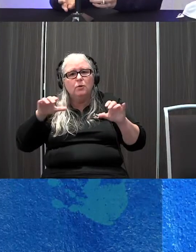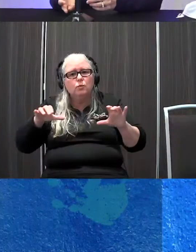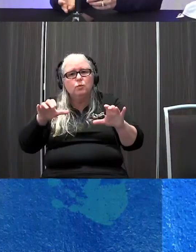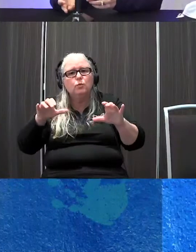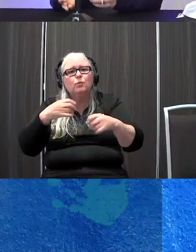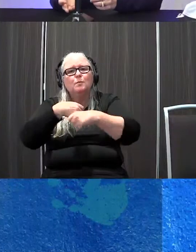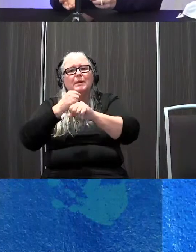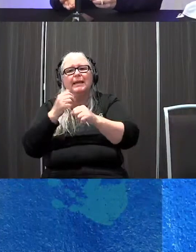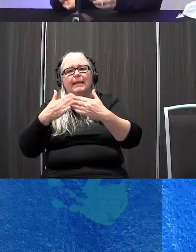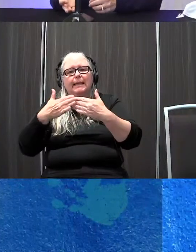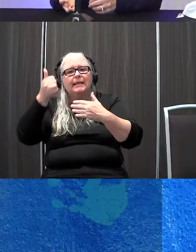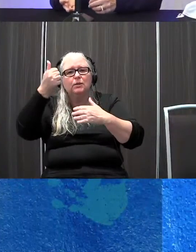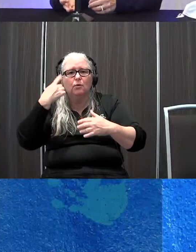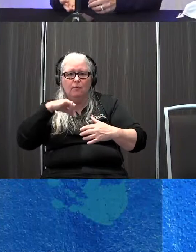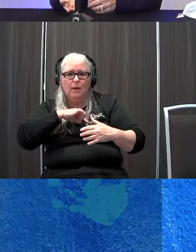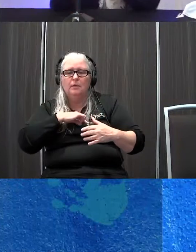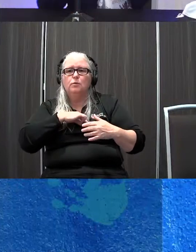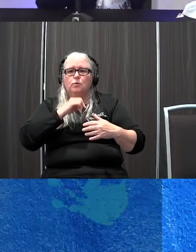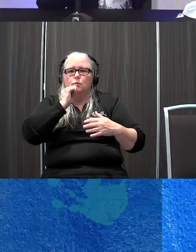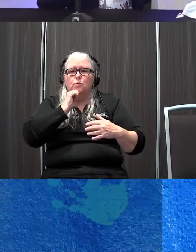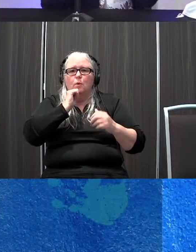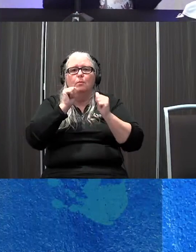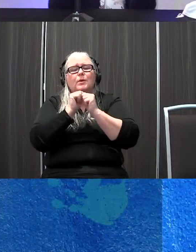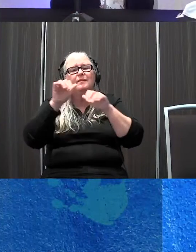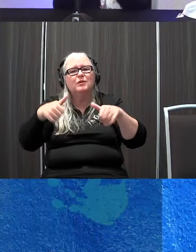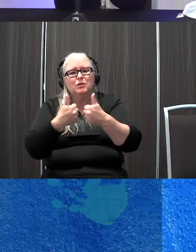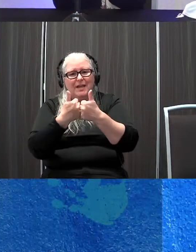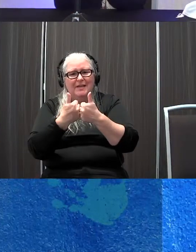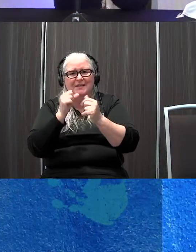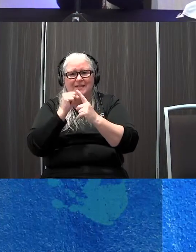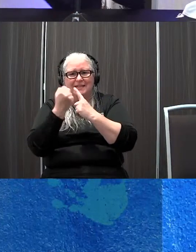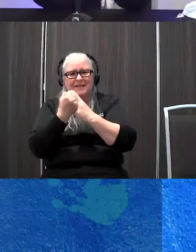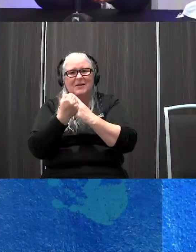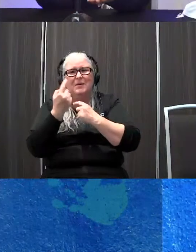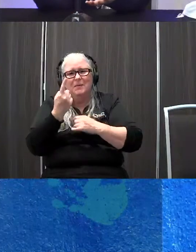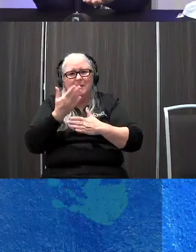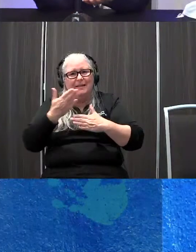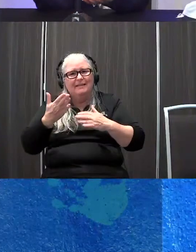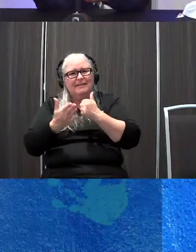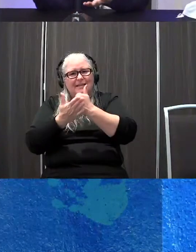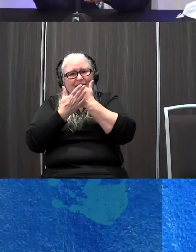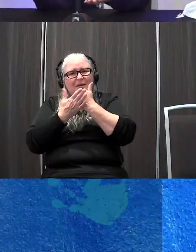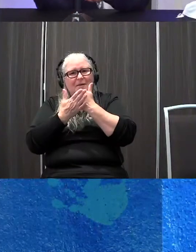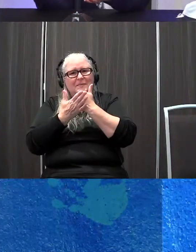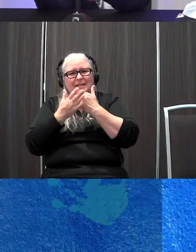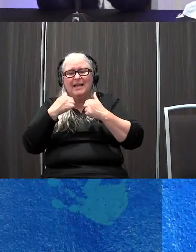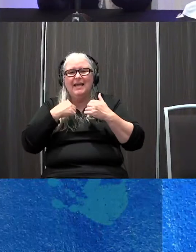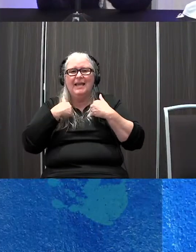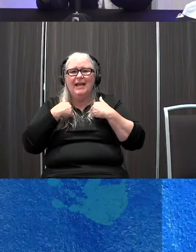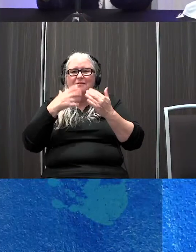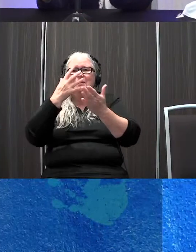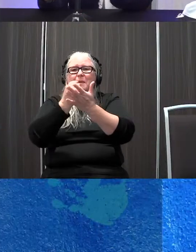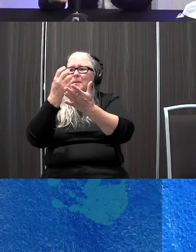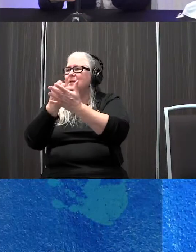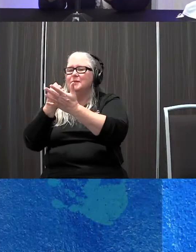us to cope in a situation that's challenging. You know, one thing that really helps my coping here is that I had the opportunity to meet everyone here. I'm working